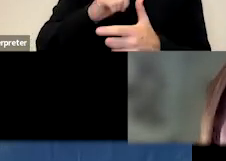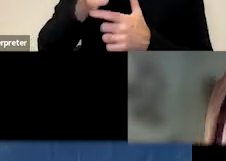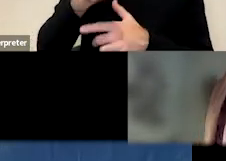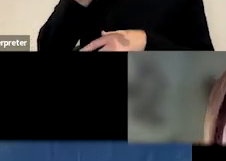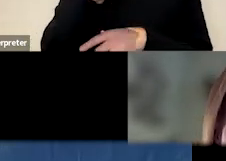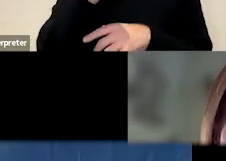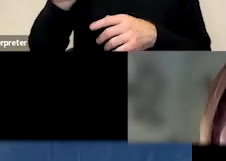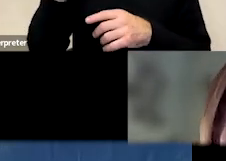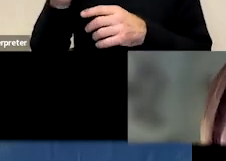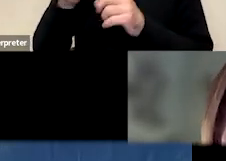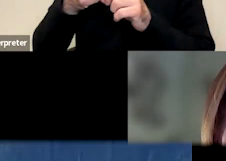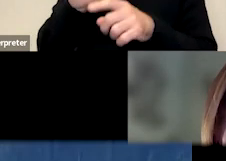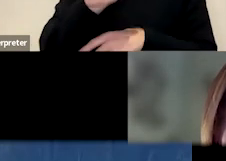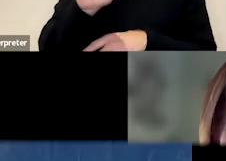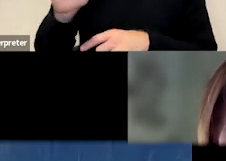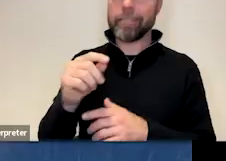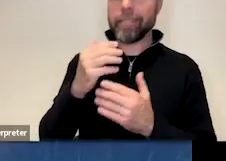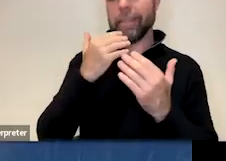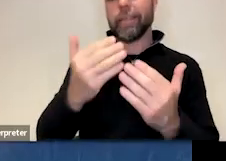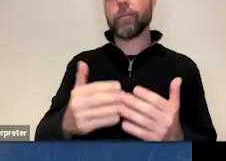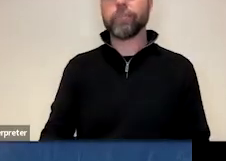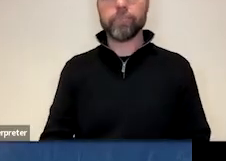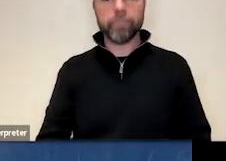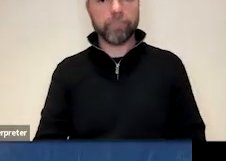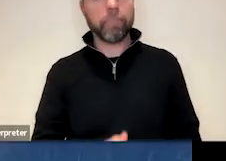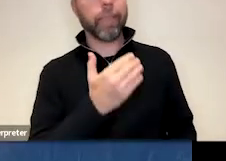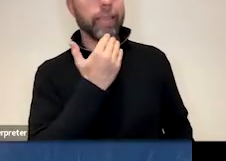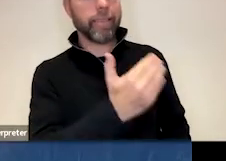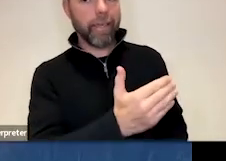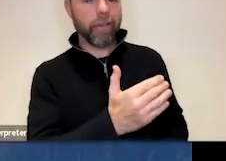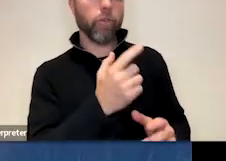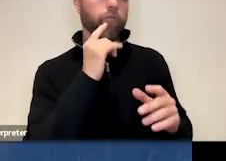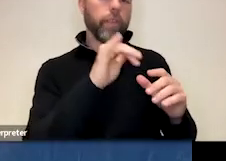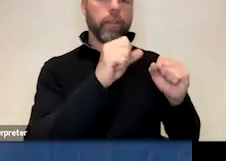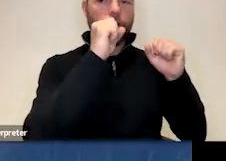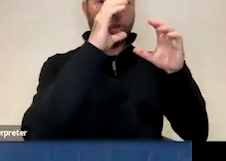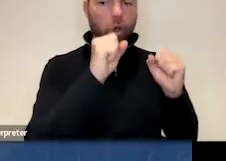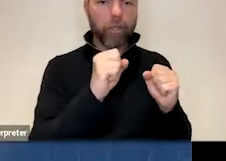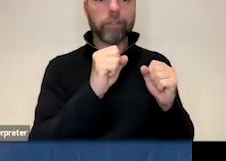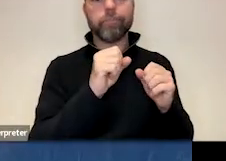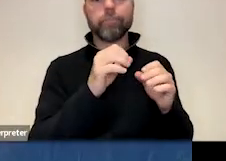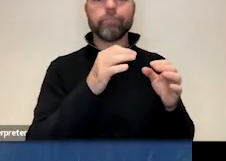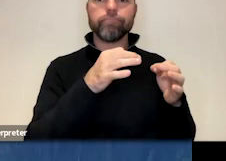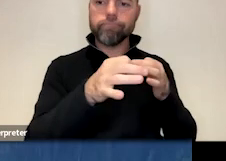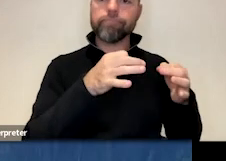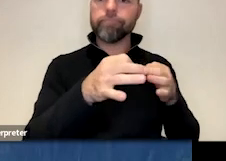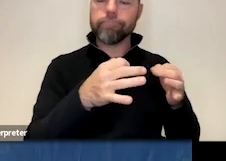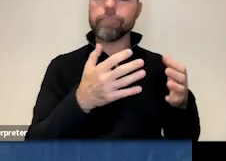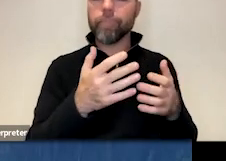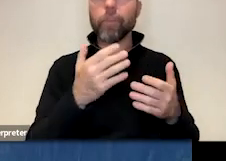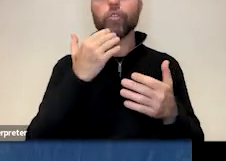with AT&T. Thank you so much. Thank you, and thank you for that awesome walkthrough. Good afternoon,